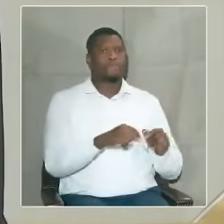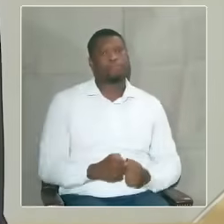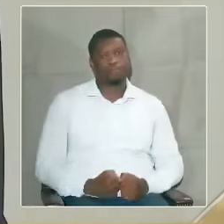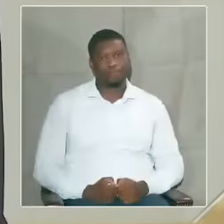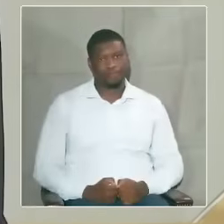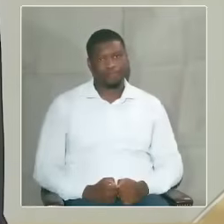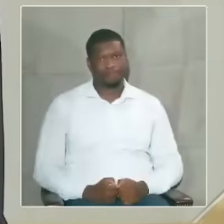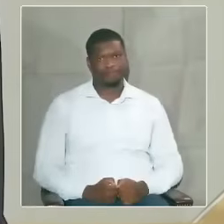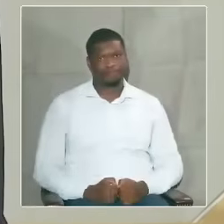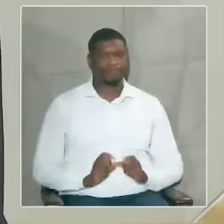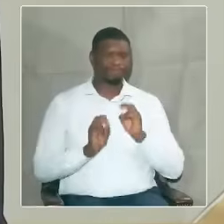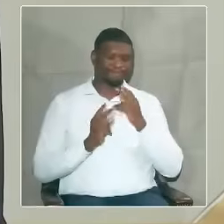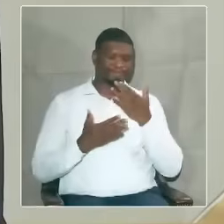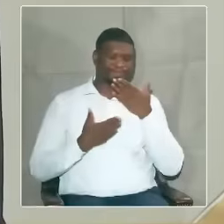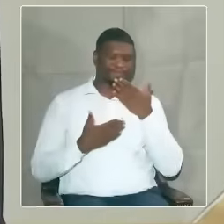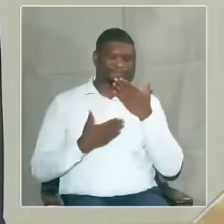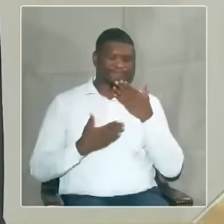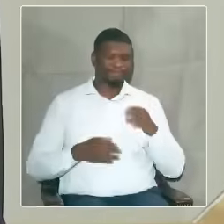Thank you.